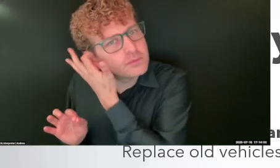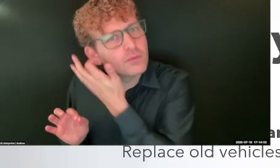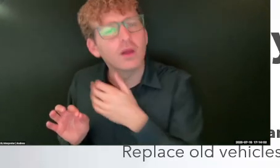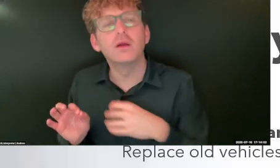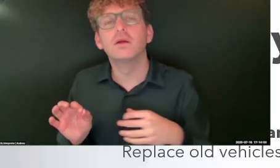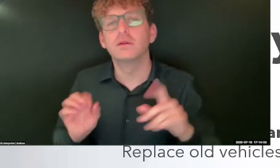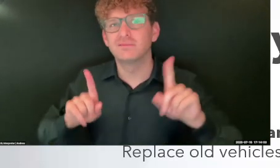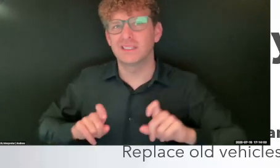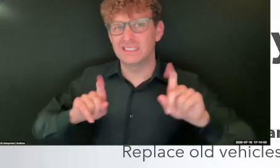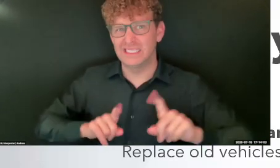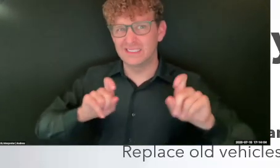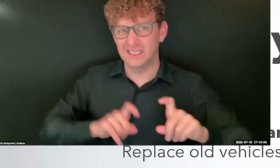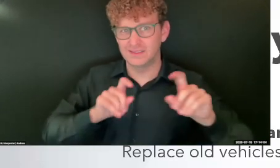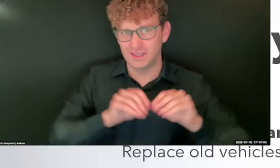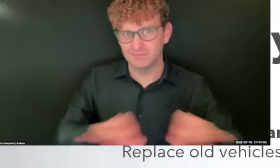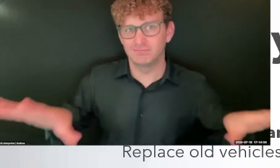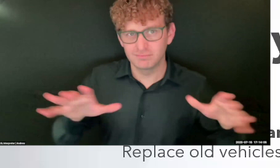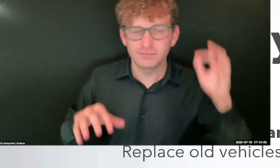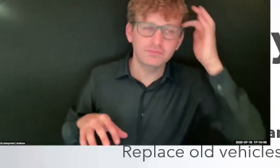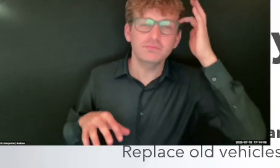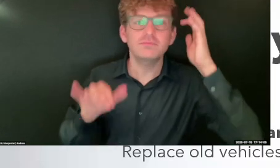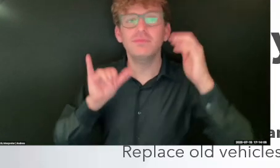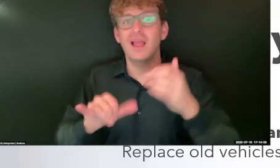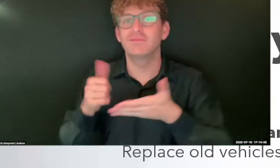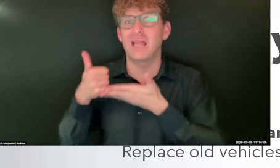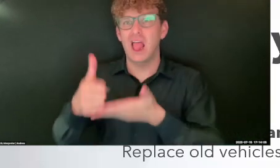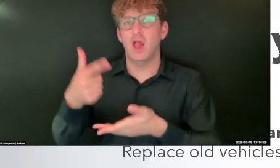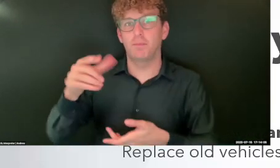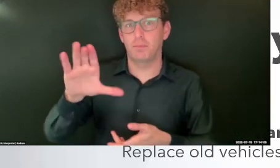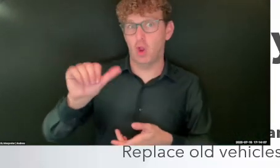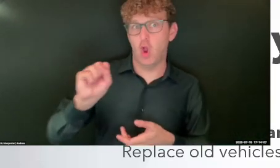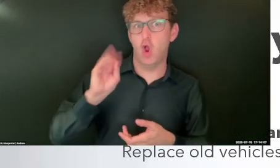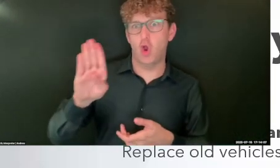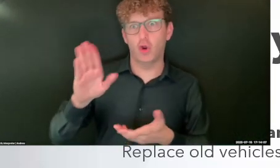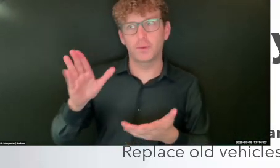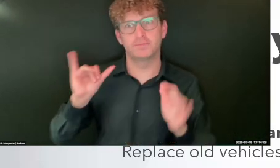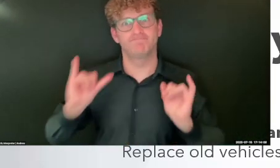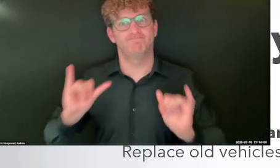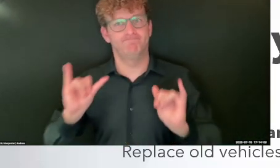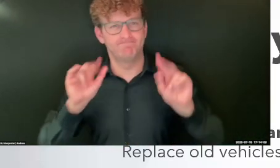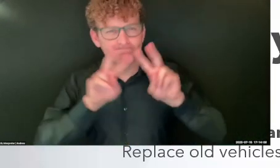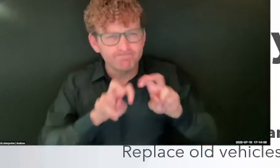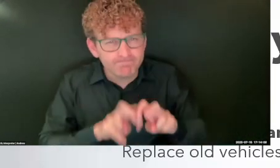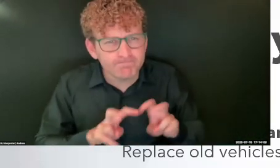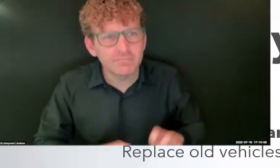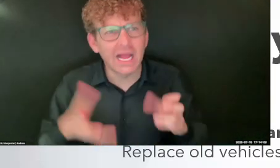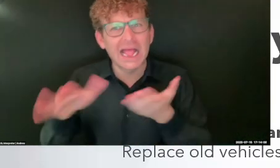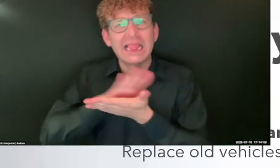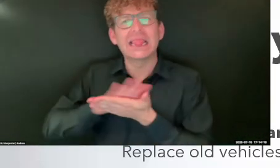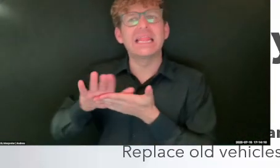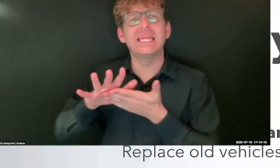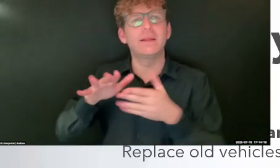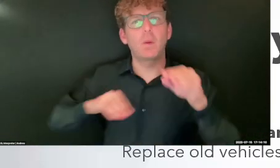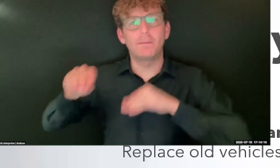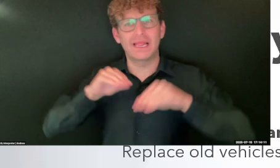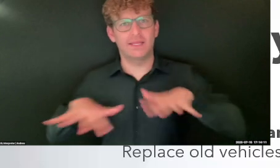gain valuable insights into the clean mobility landscape and refine strategies for solicitation, selecting, and